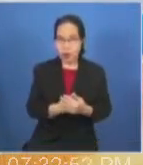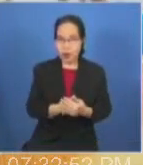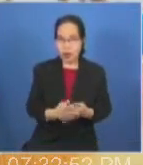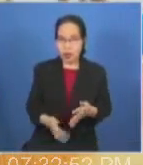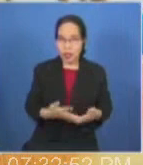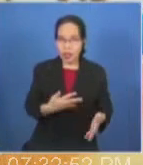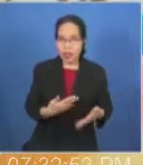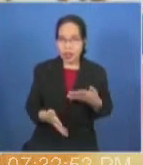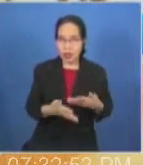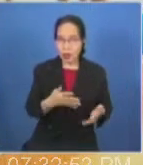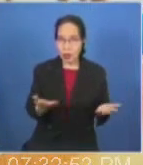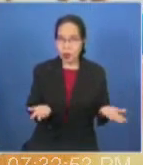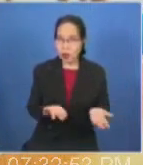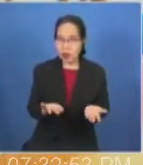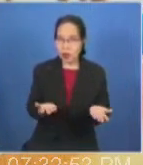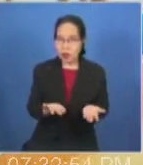all,